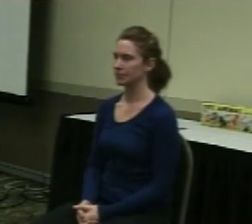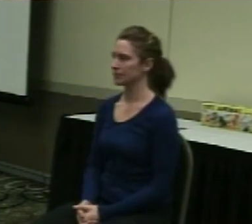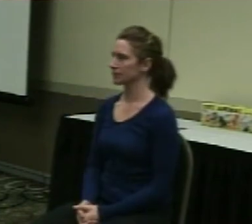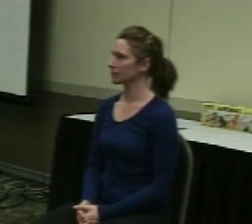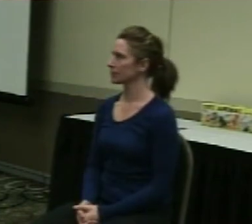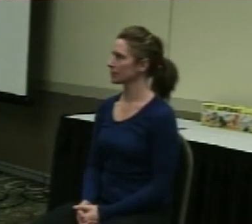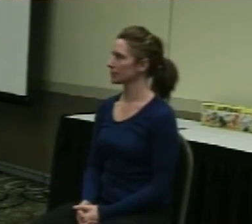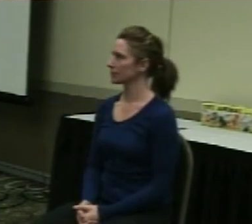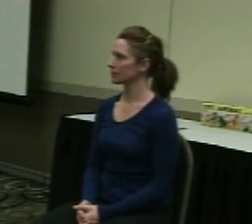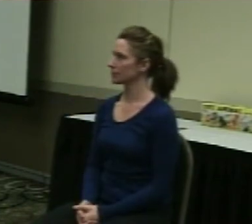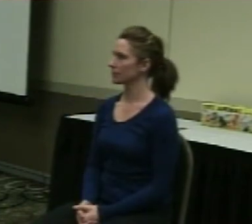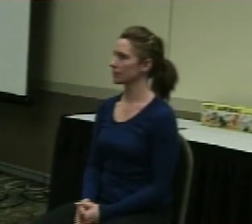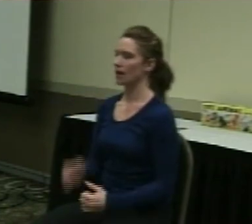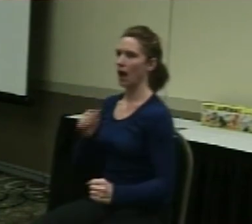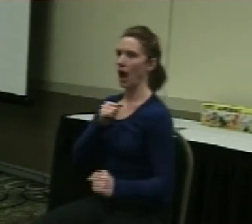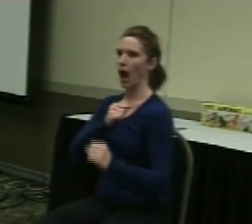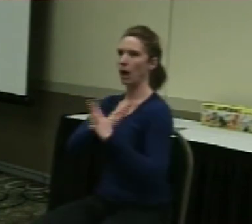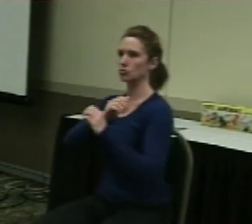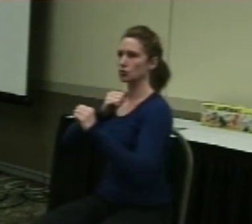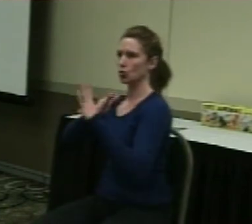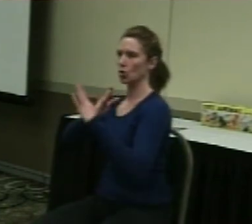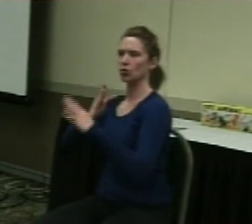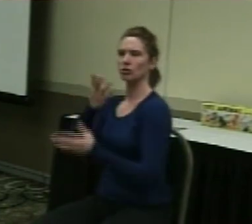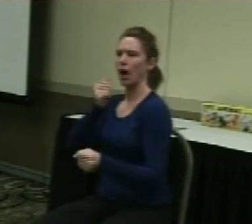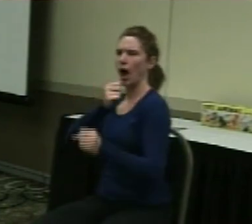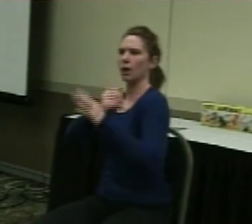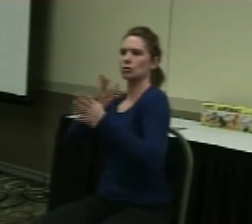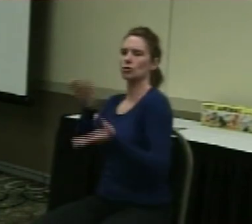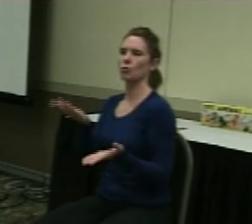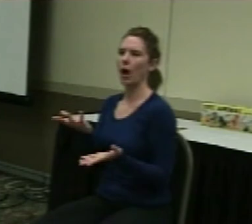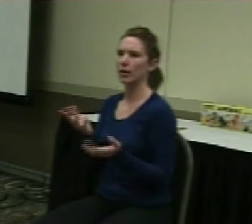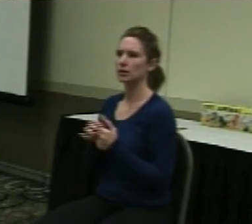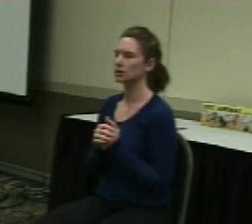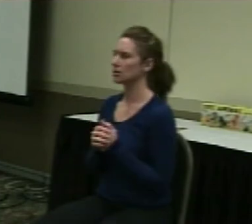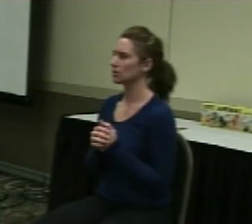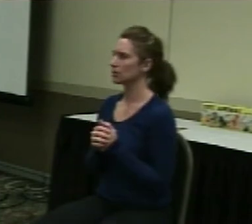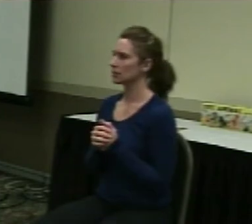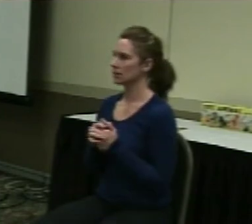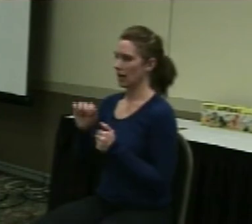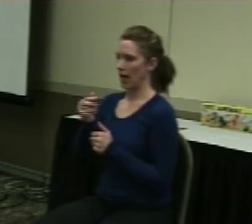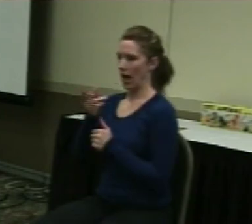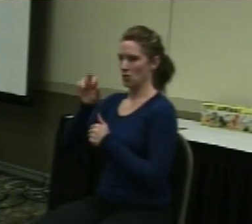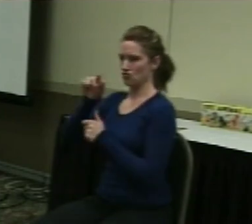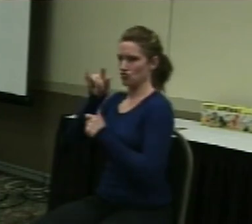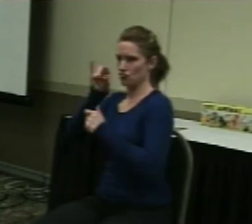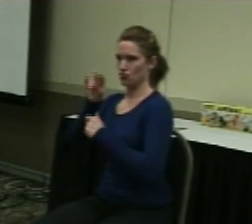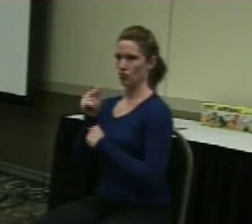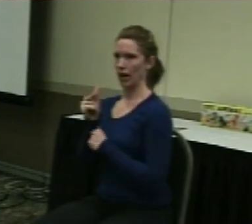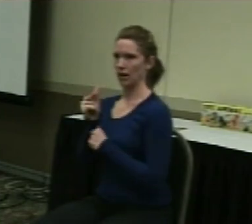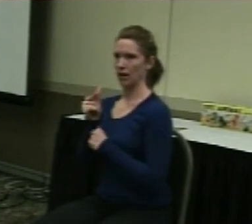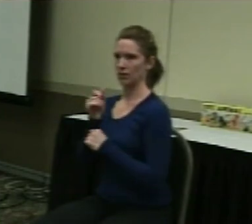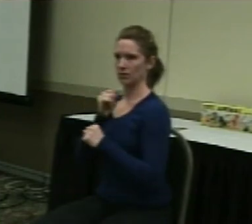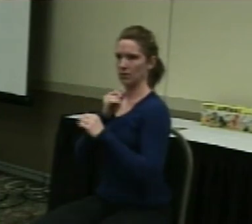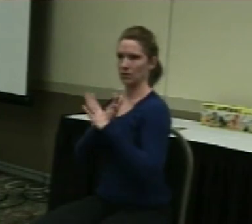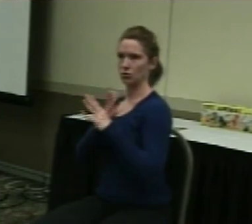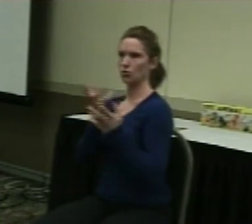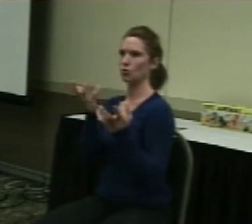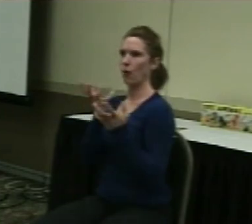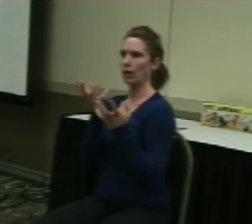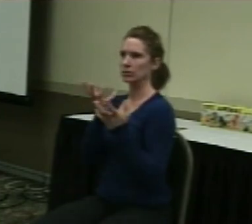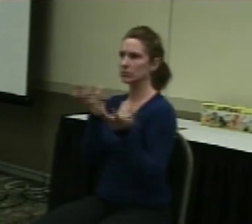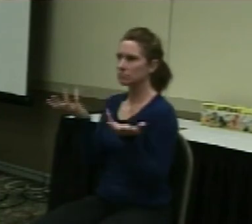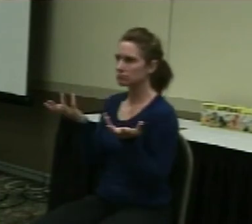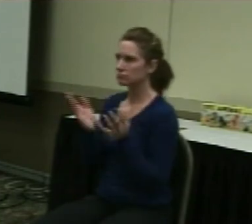source. Obstacles. What are obstacles to aggregating data? What